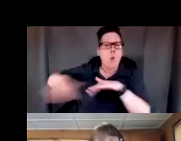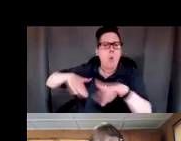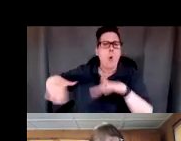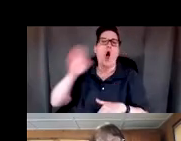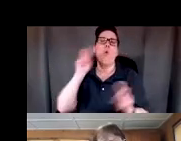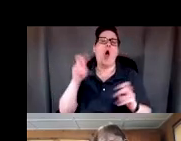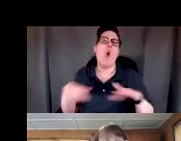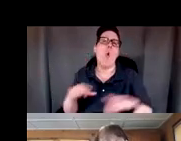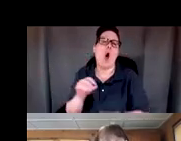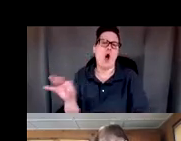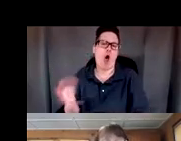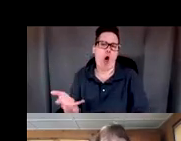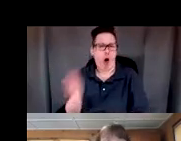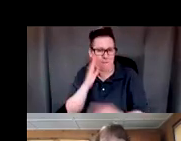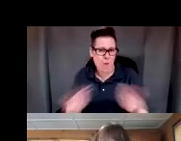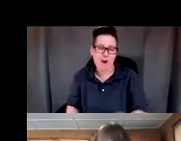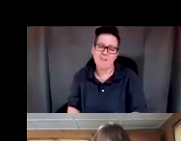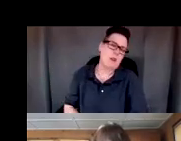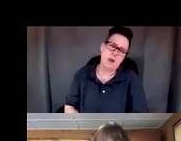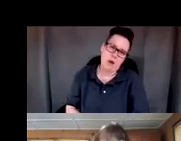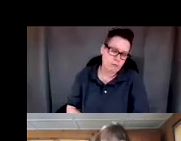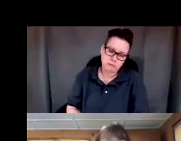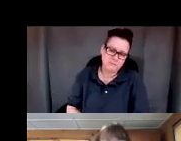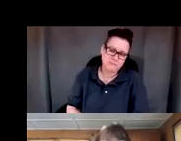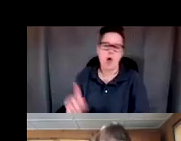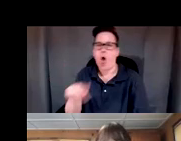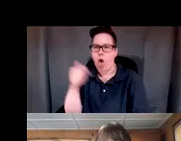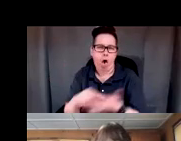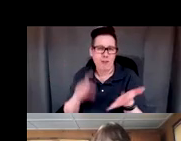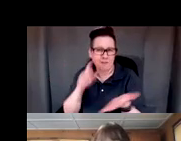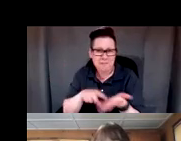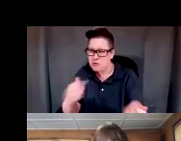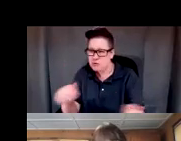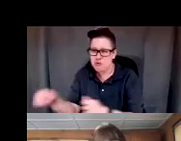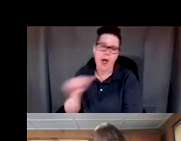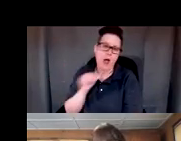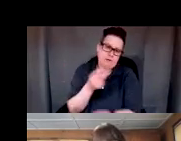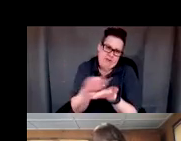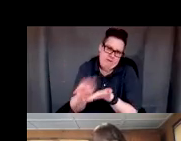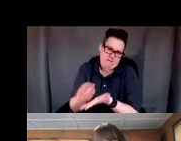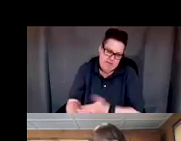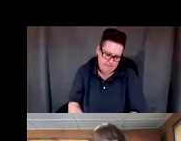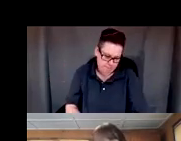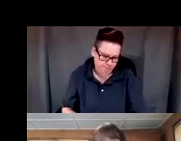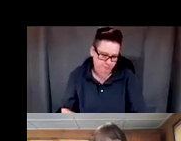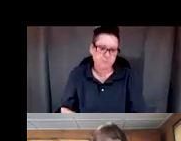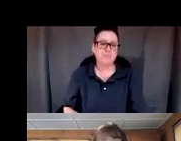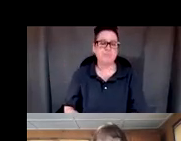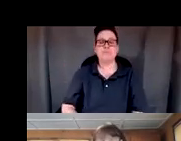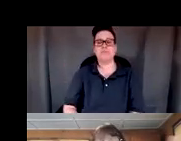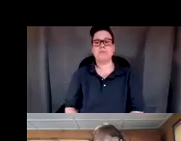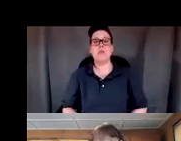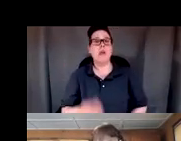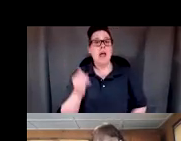wear off. And there's other things that they've done as well. As I talked about doing something and